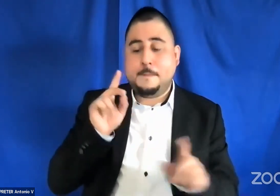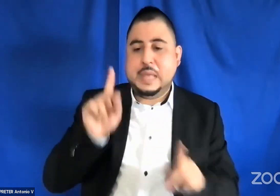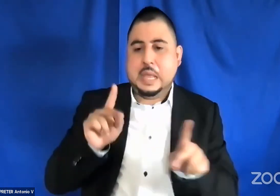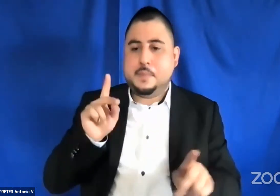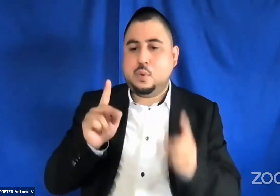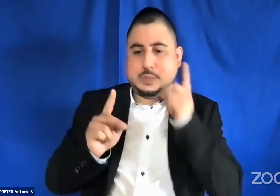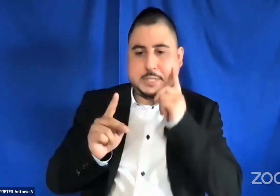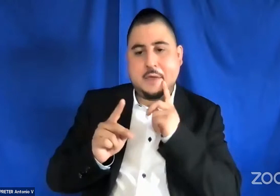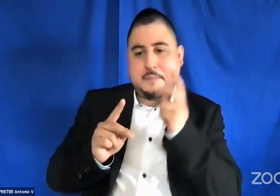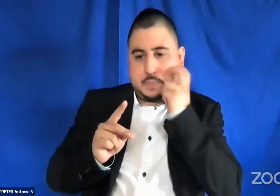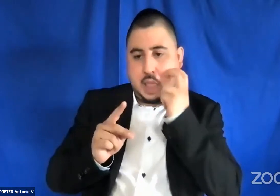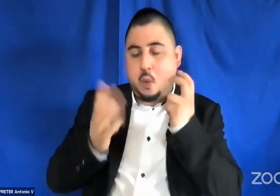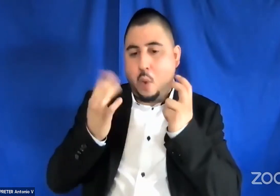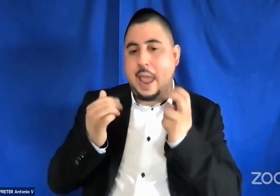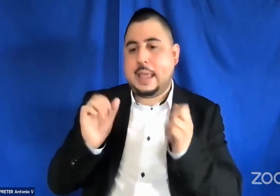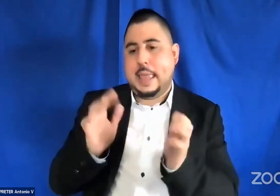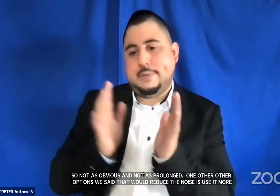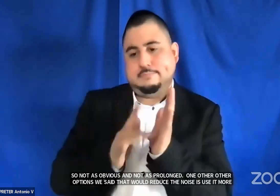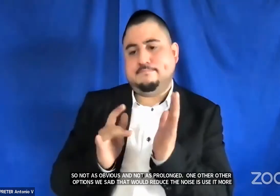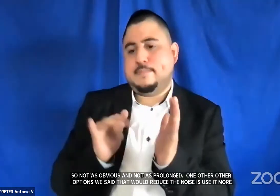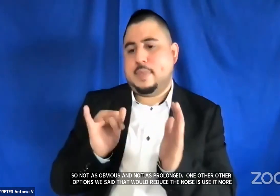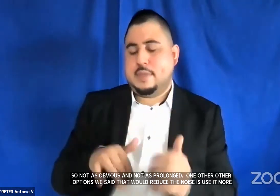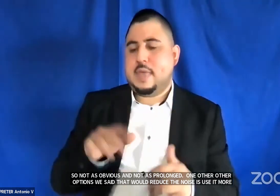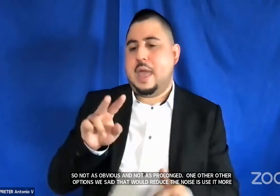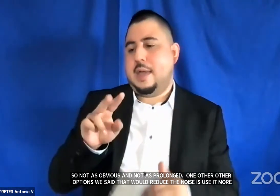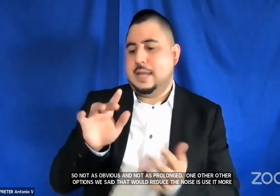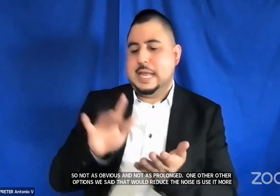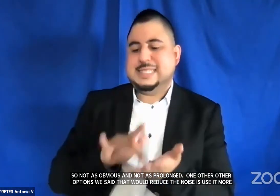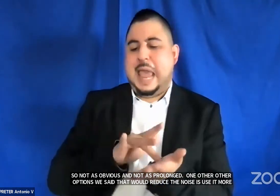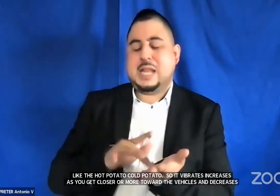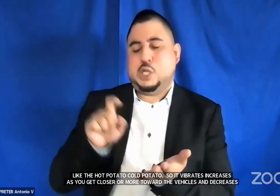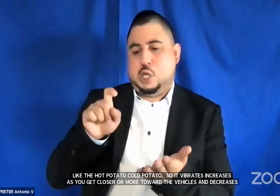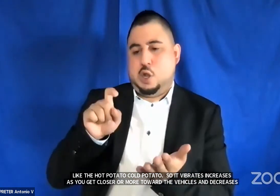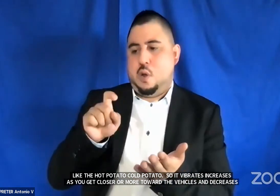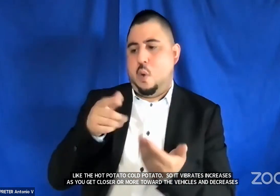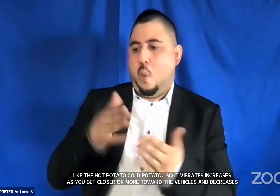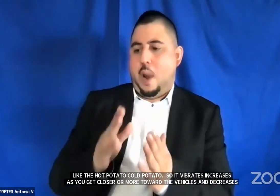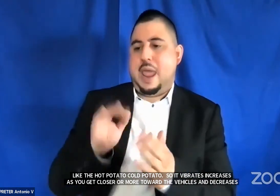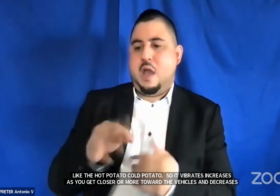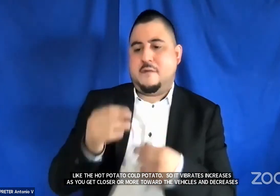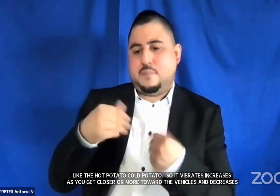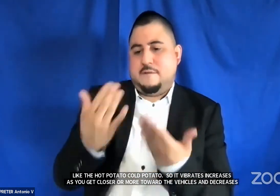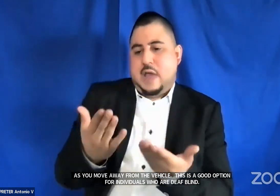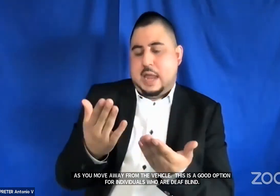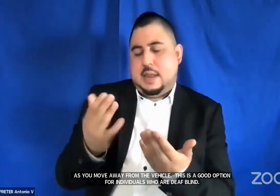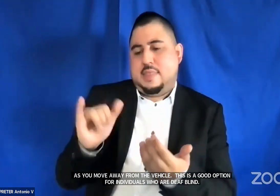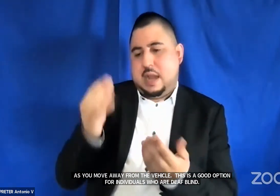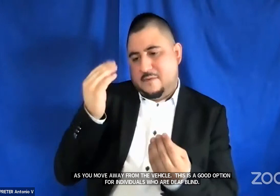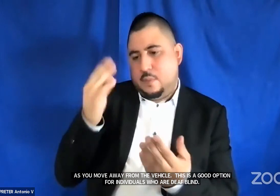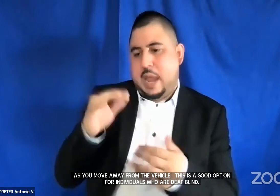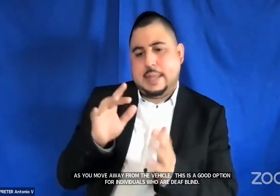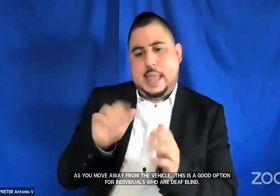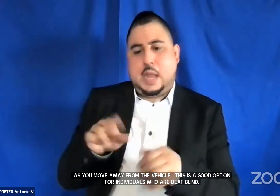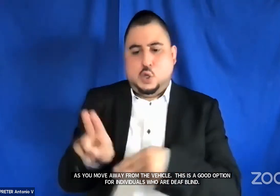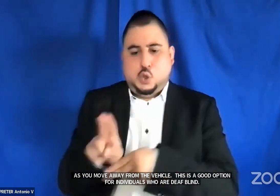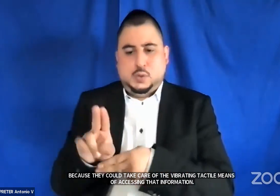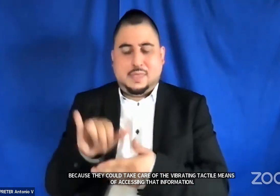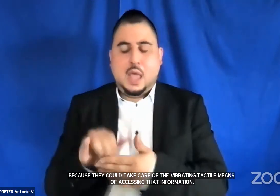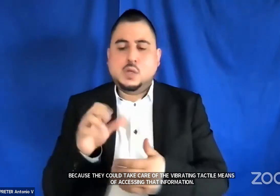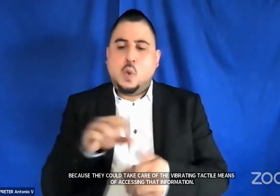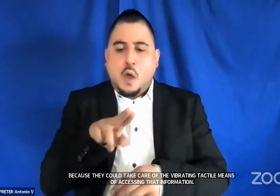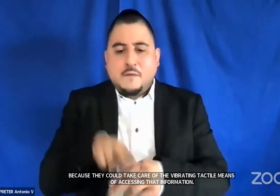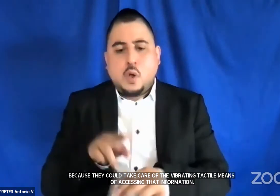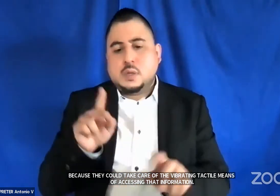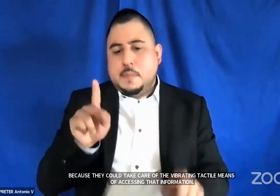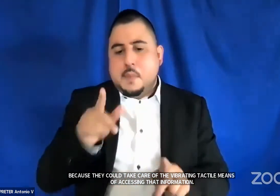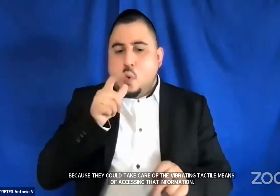able to take advantage of the vibral tactile means of accessing that information. So we talked about that. And of course, for those individuals